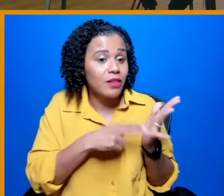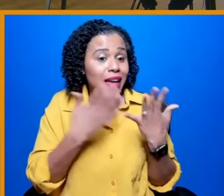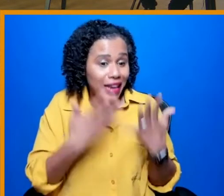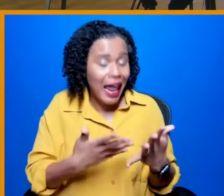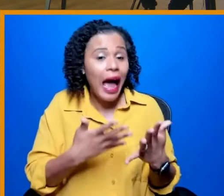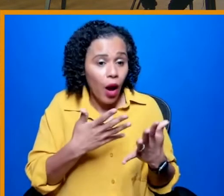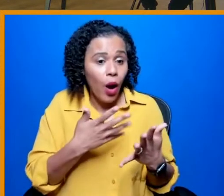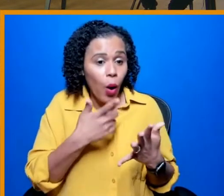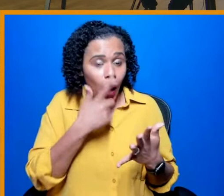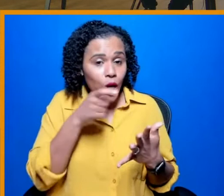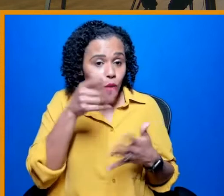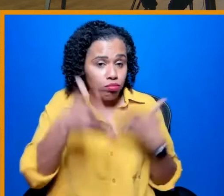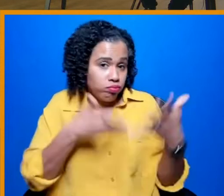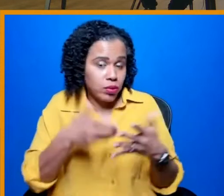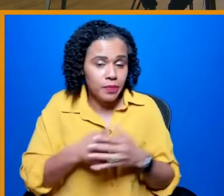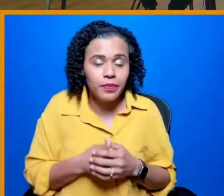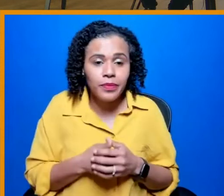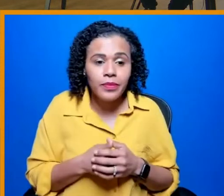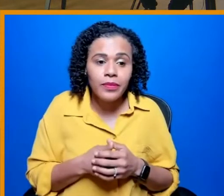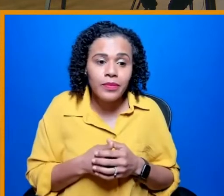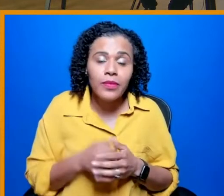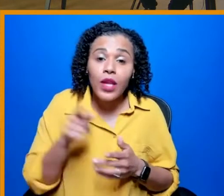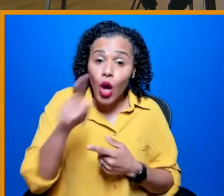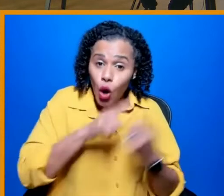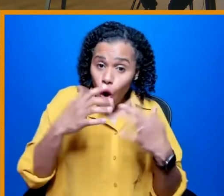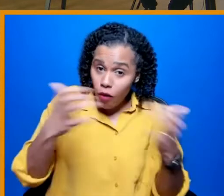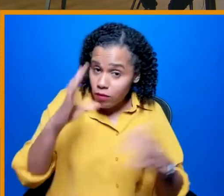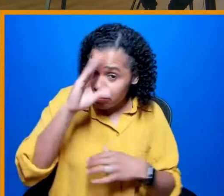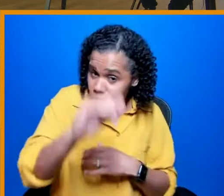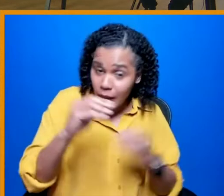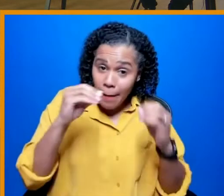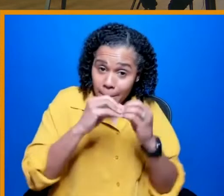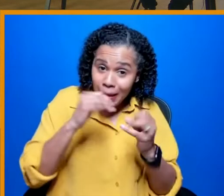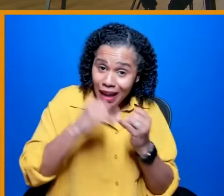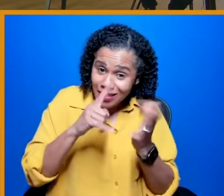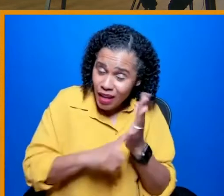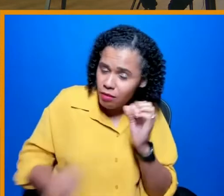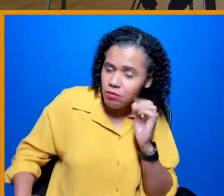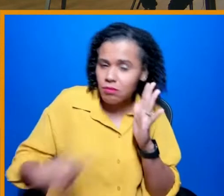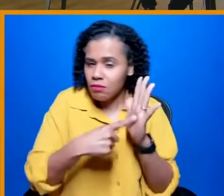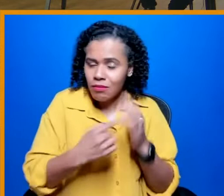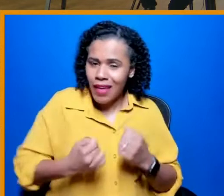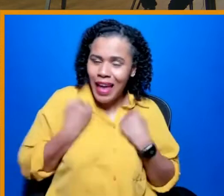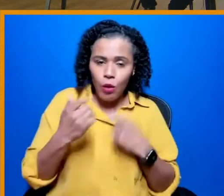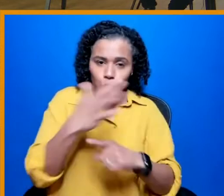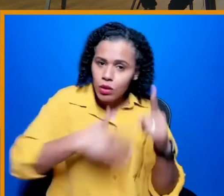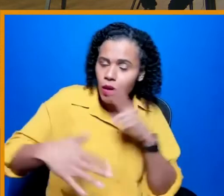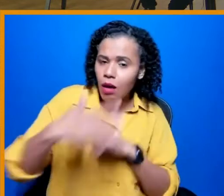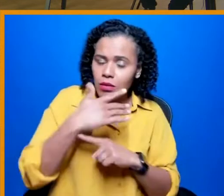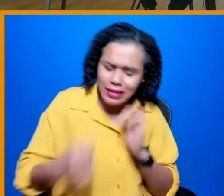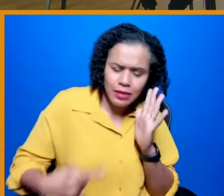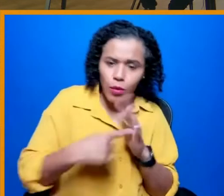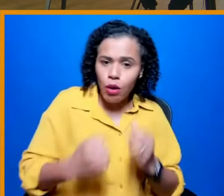Conference. BSL is absolutely vital in our society and in our community. It's excellent